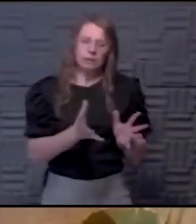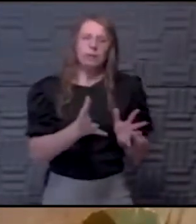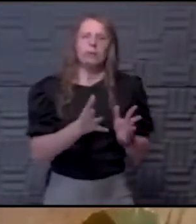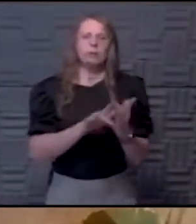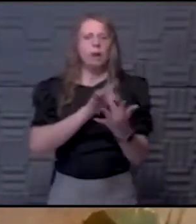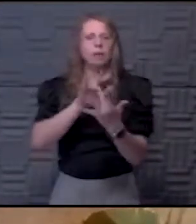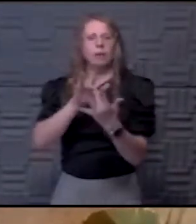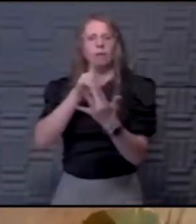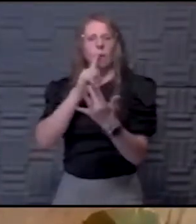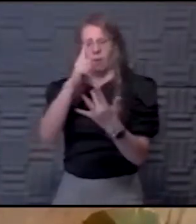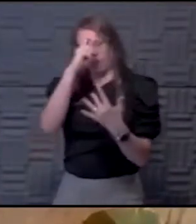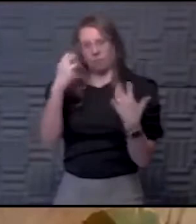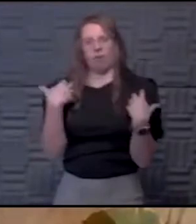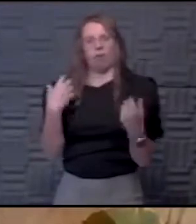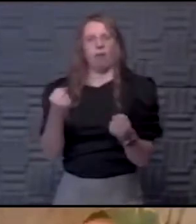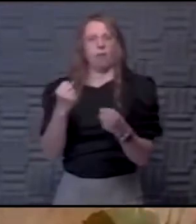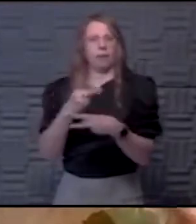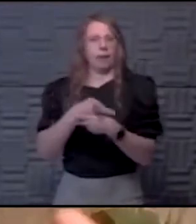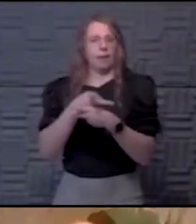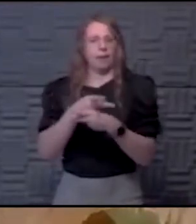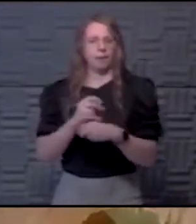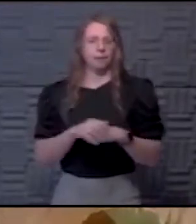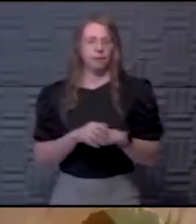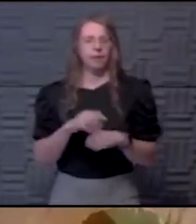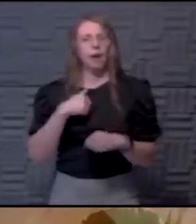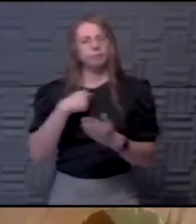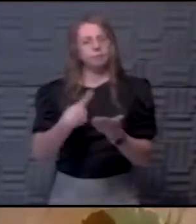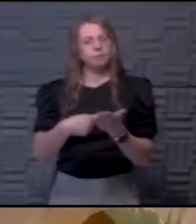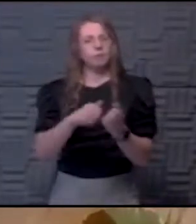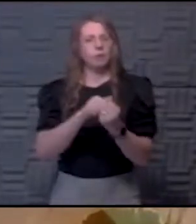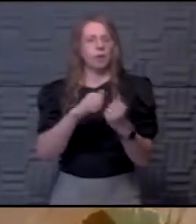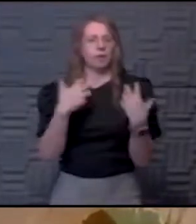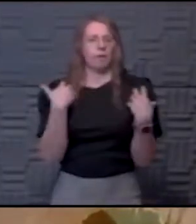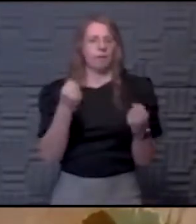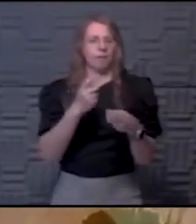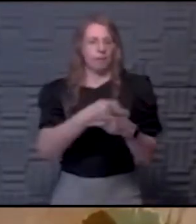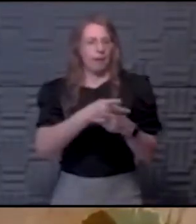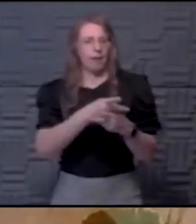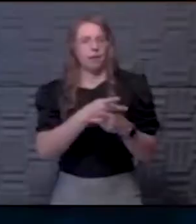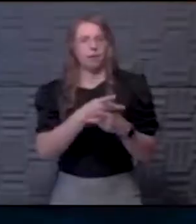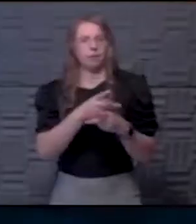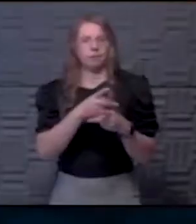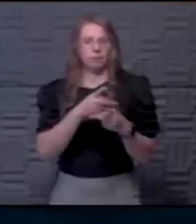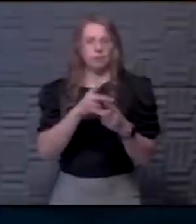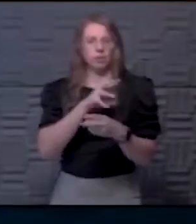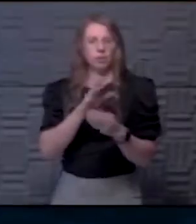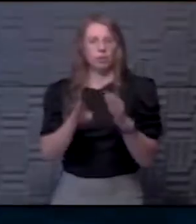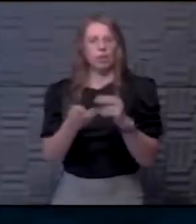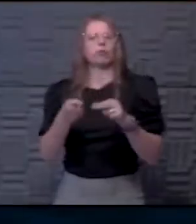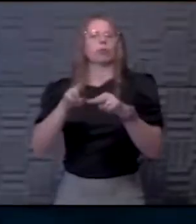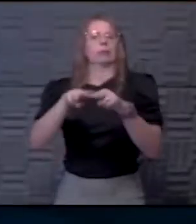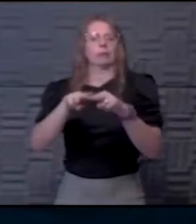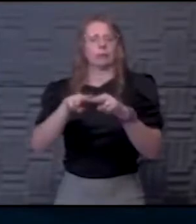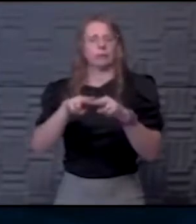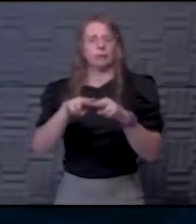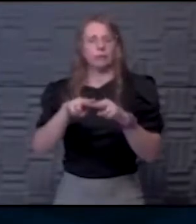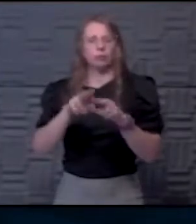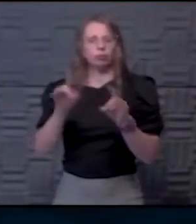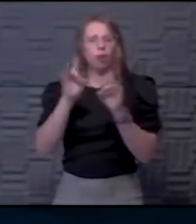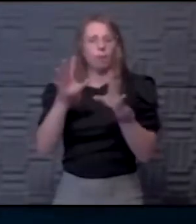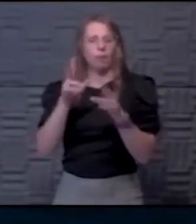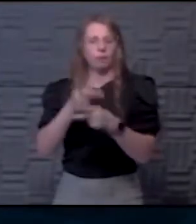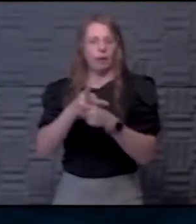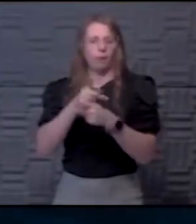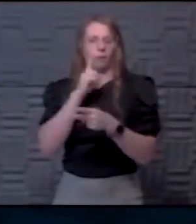and healthcare settings on, and kind of increasing trauma-informed care in that way. Yeah, Caroline and I have been trading